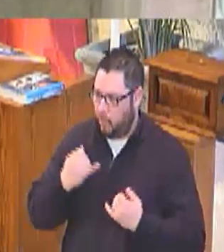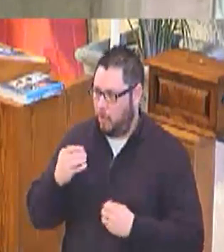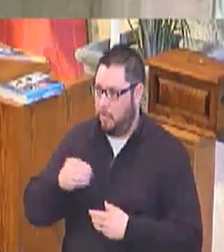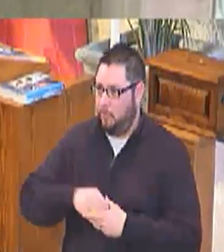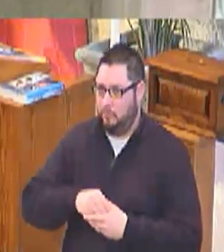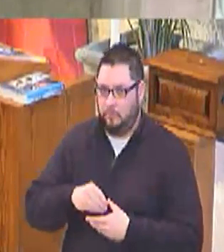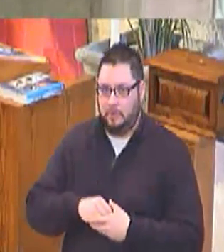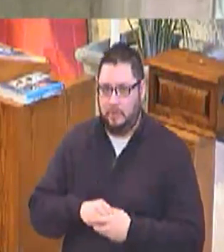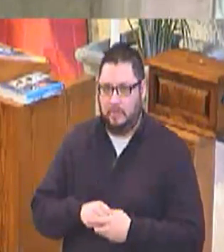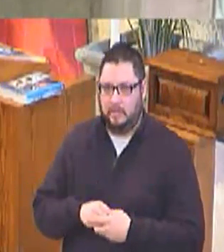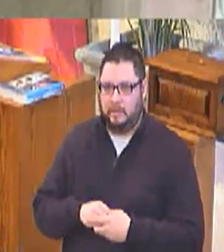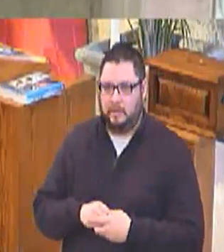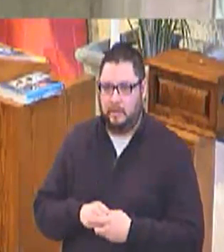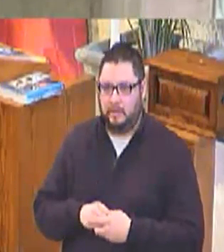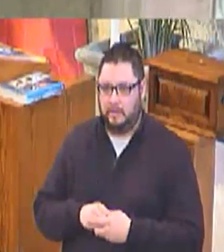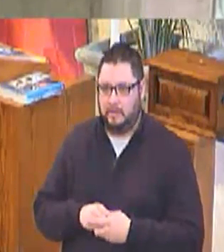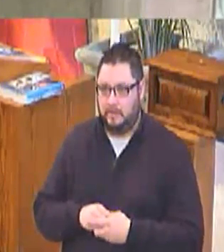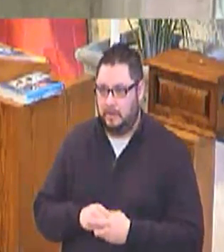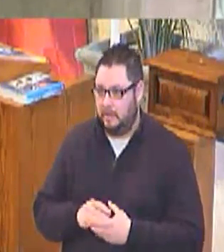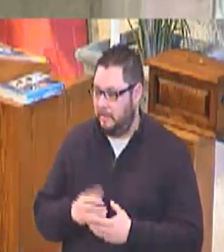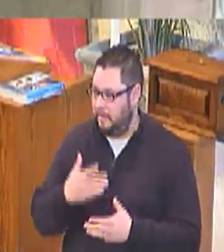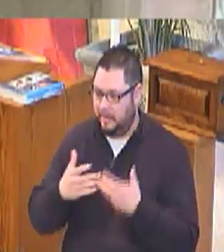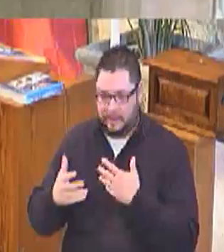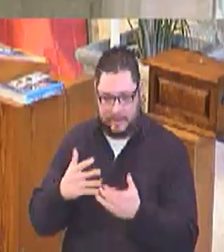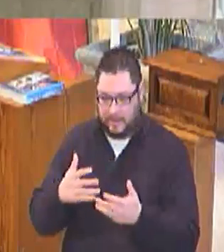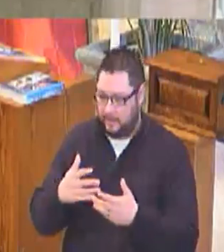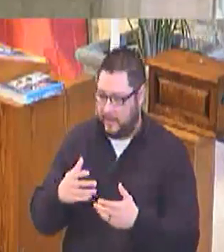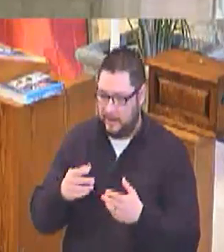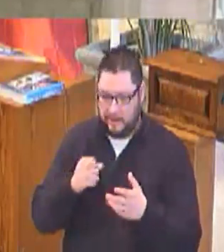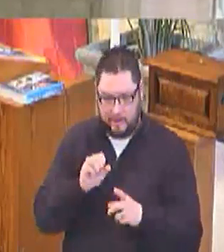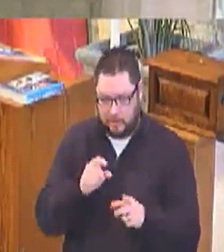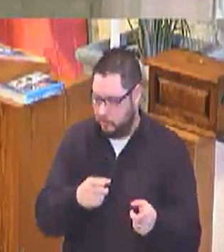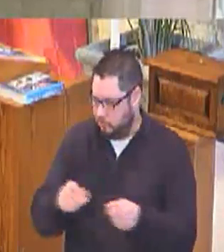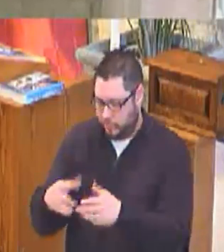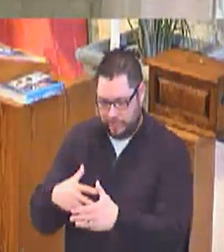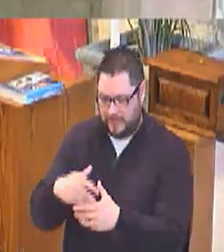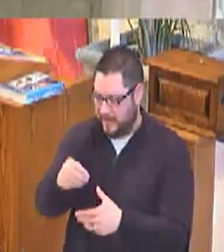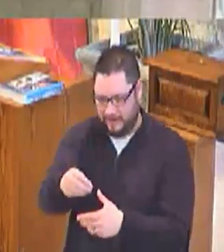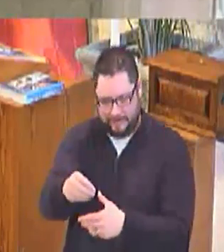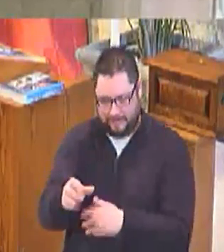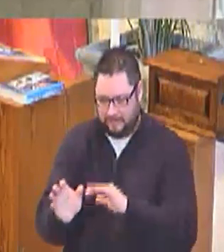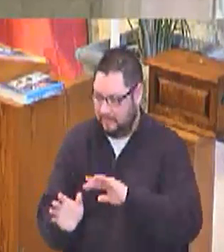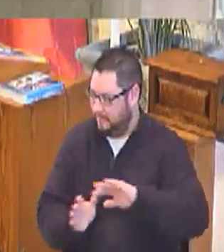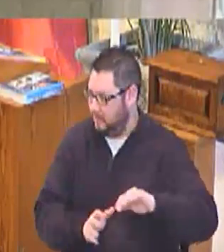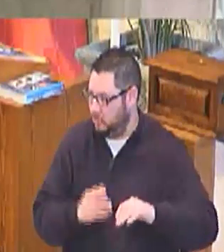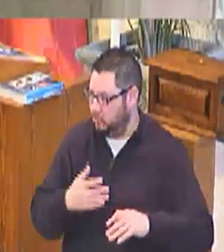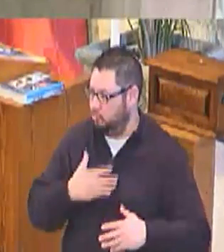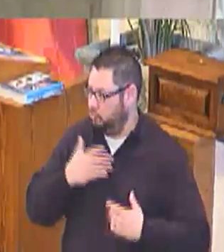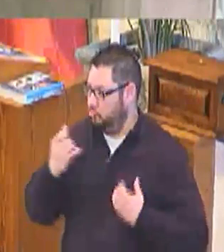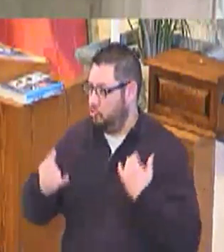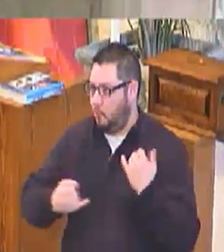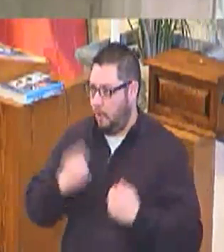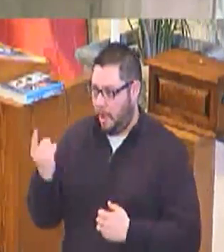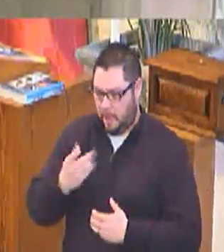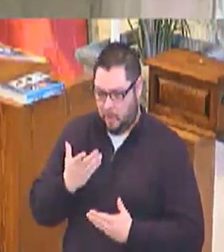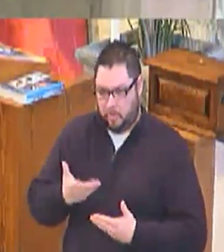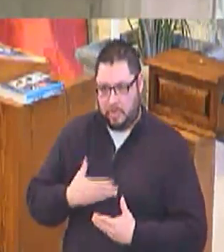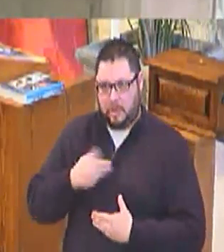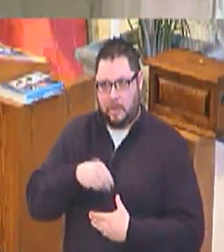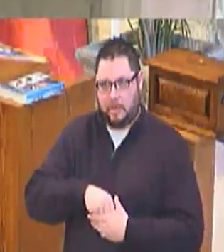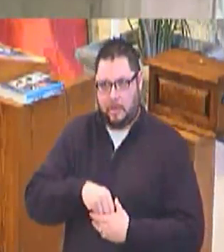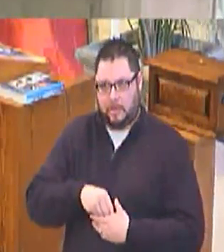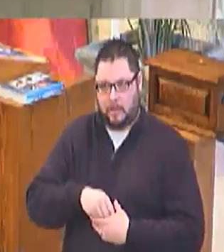us. And regardless of the outer circumstances, joy is always present. We get